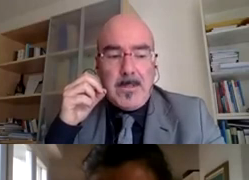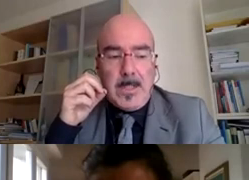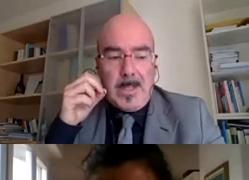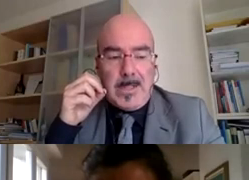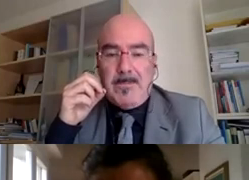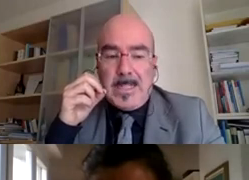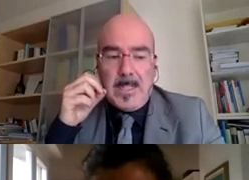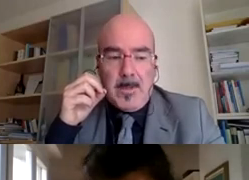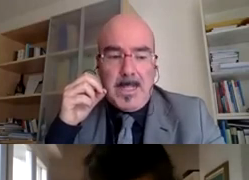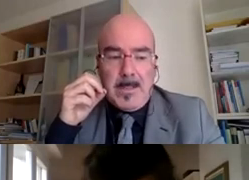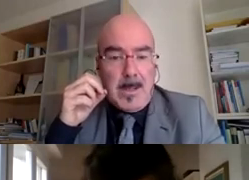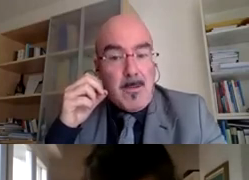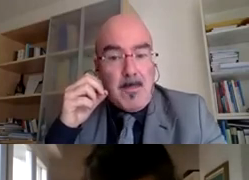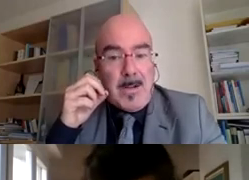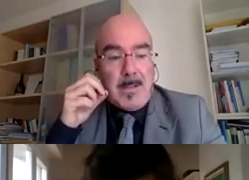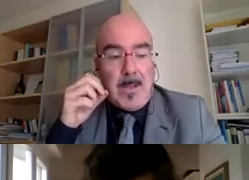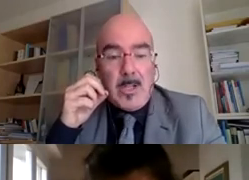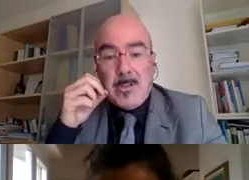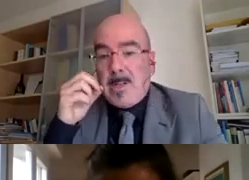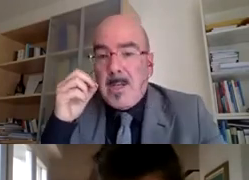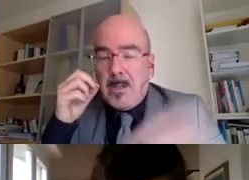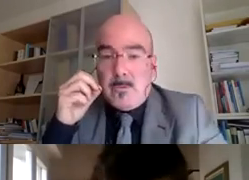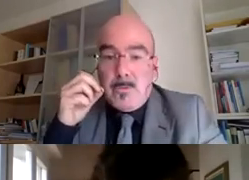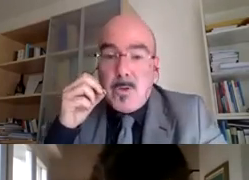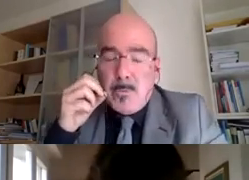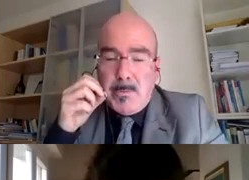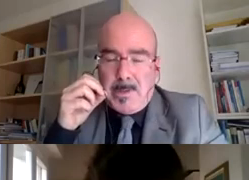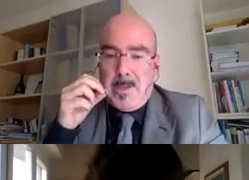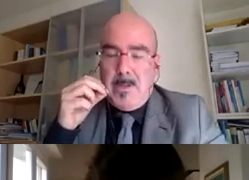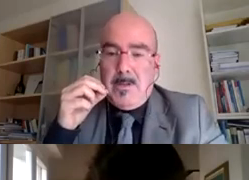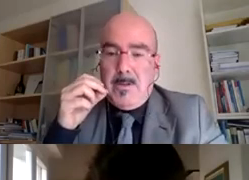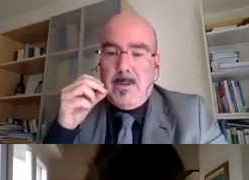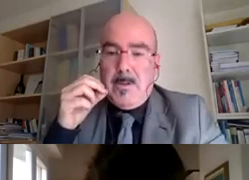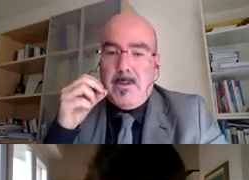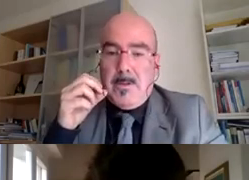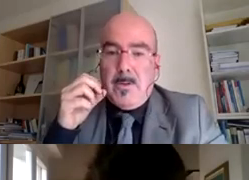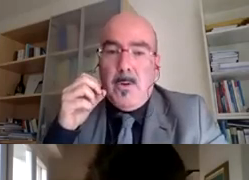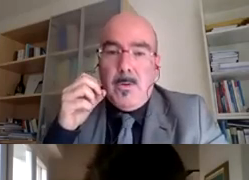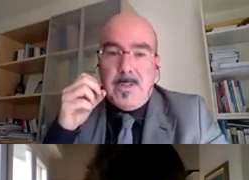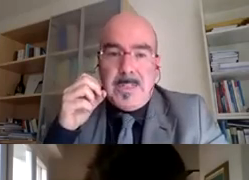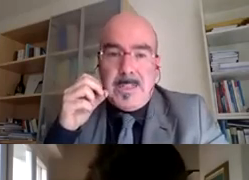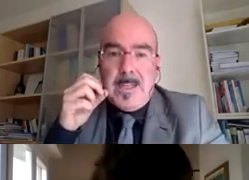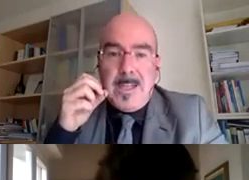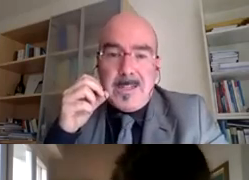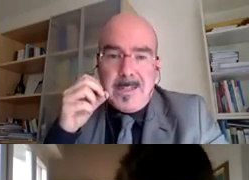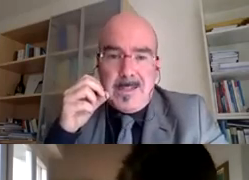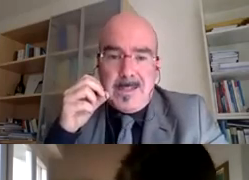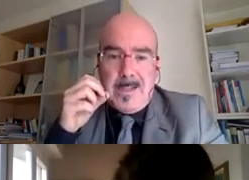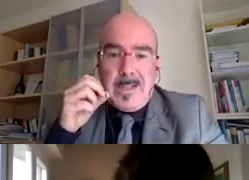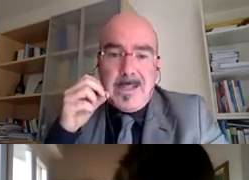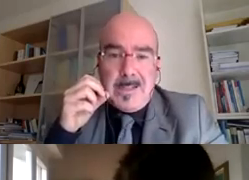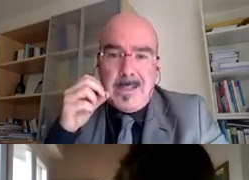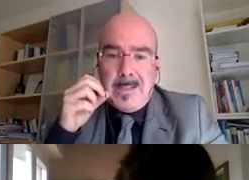have individuals victim of business and human rights violations to use all the